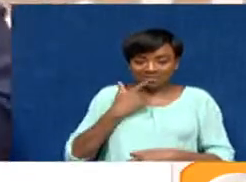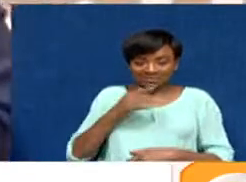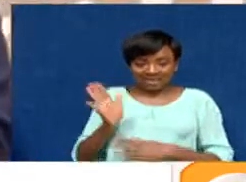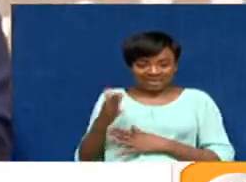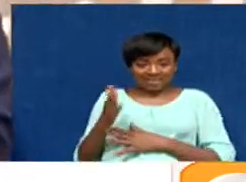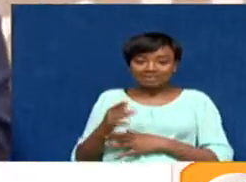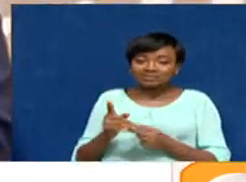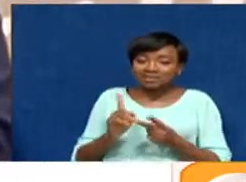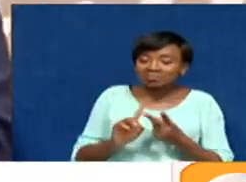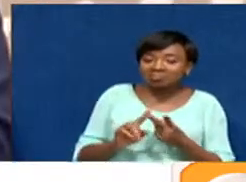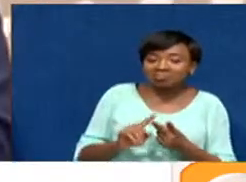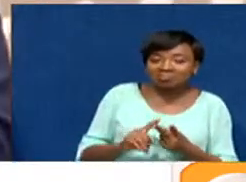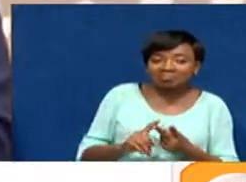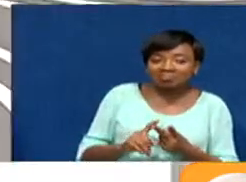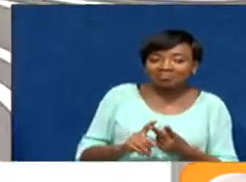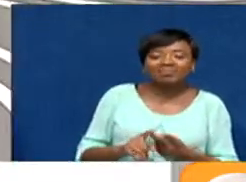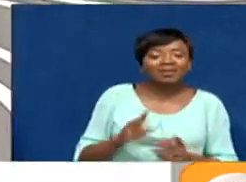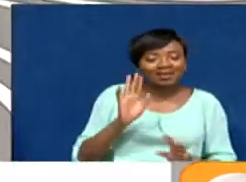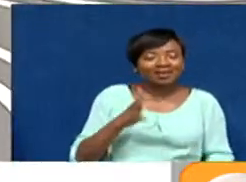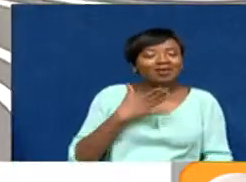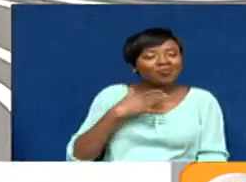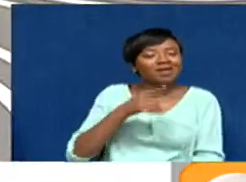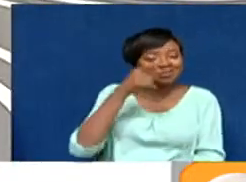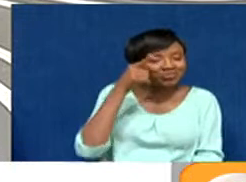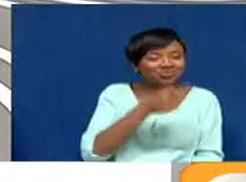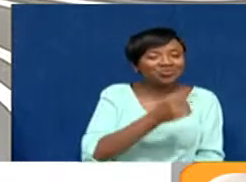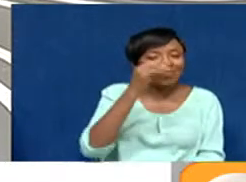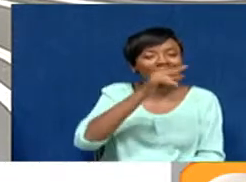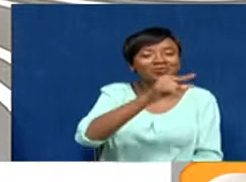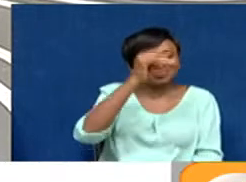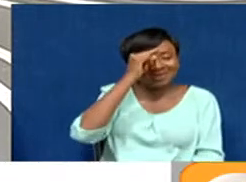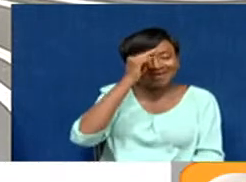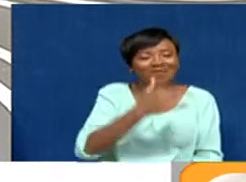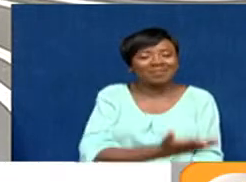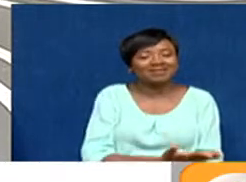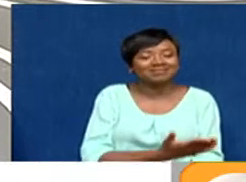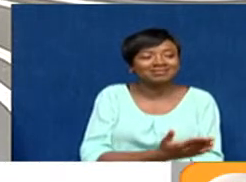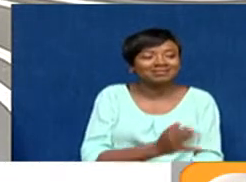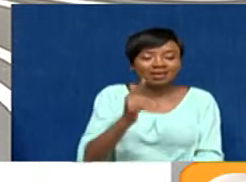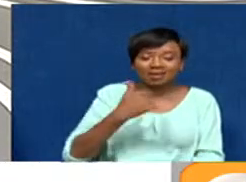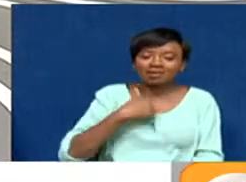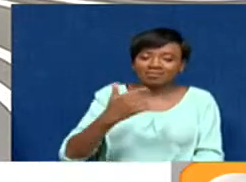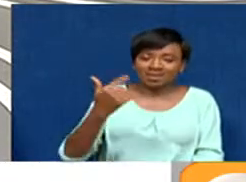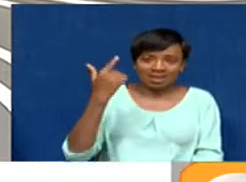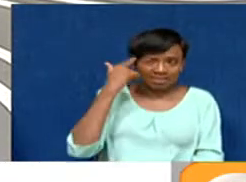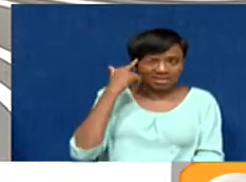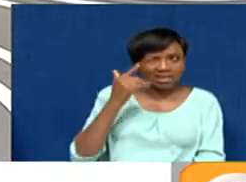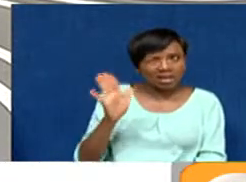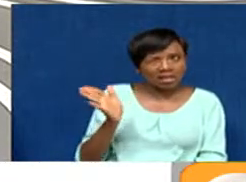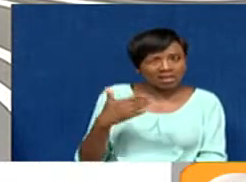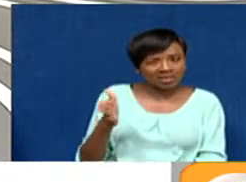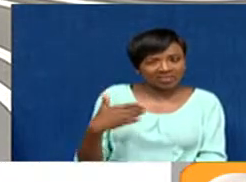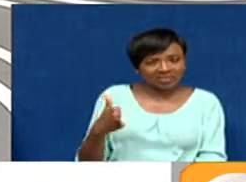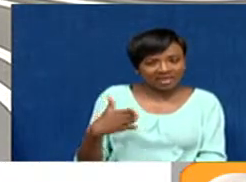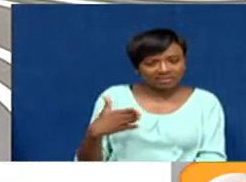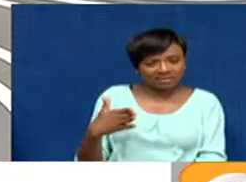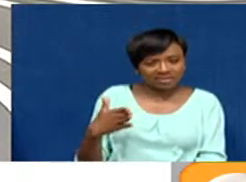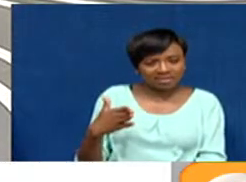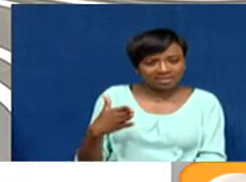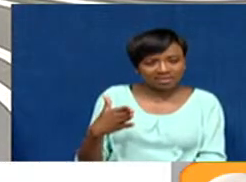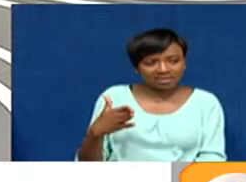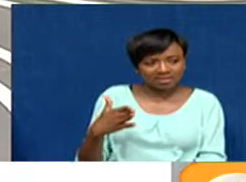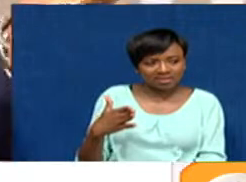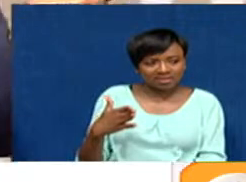then we can ask around. Well, we want to take you, you know, you're the man who would know when. I think Thursday. You think Thursday? Not. I think you told another